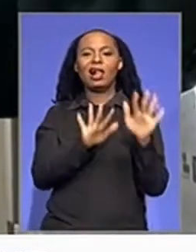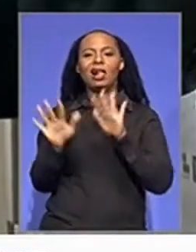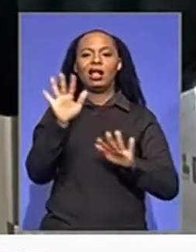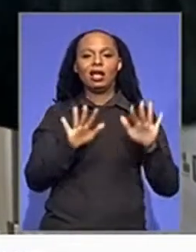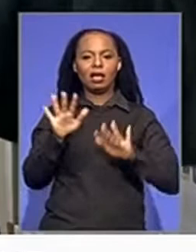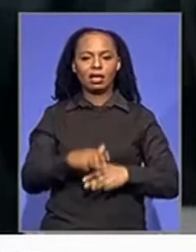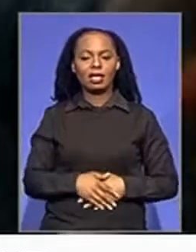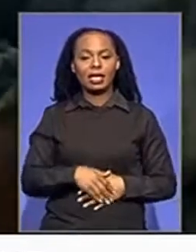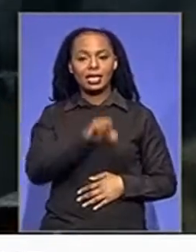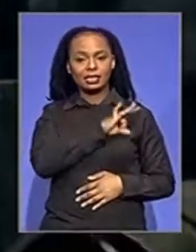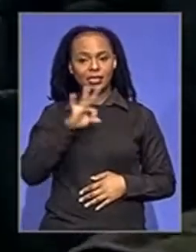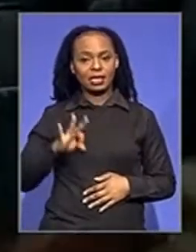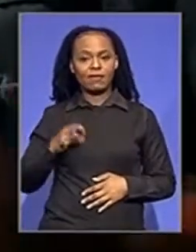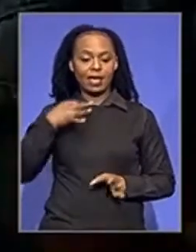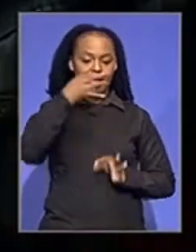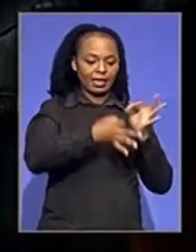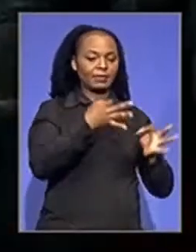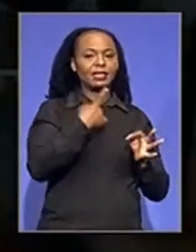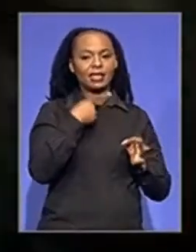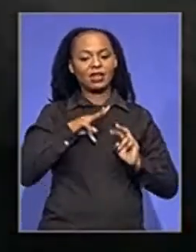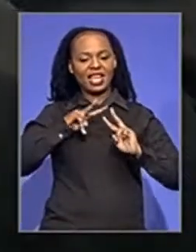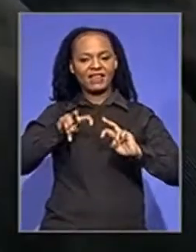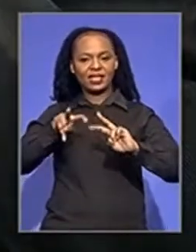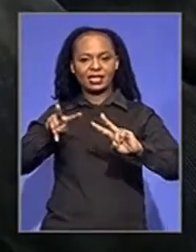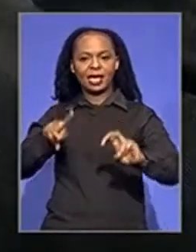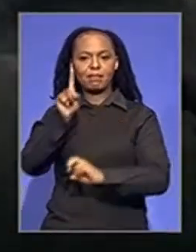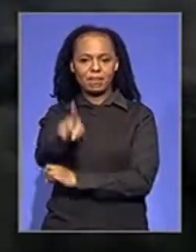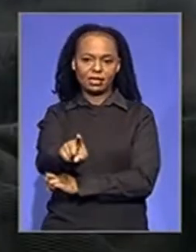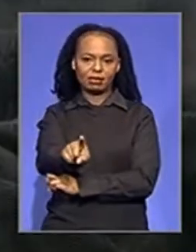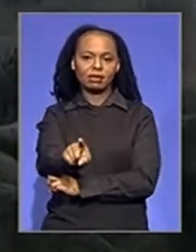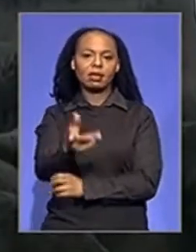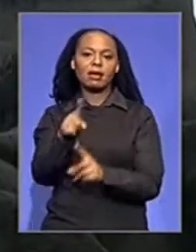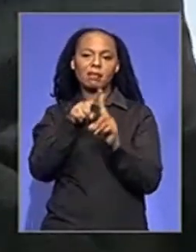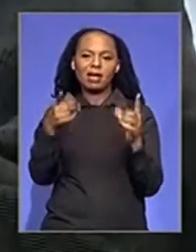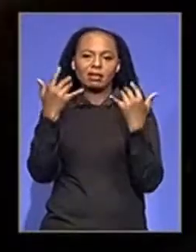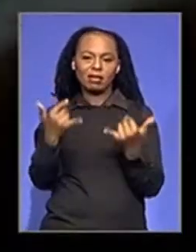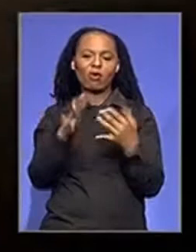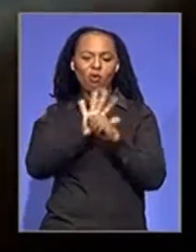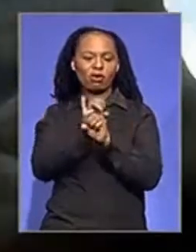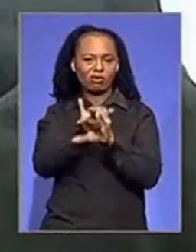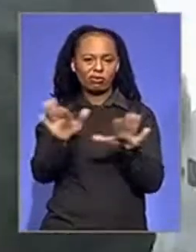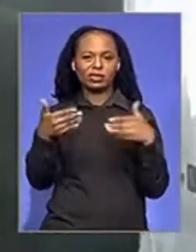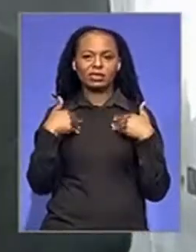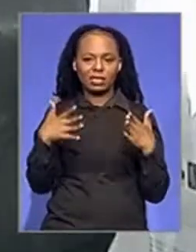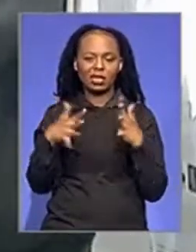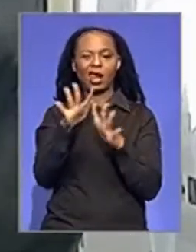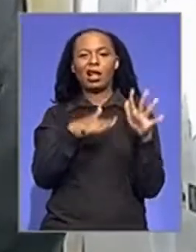tlhalošetša gore dinyakišišo di sa tsene fase kudu ka ge di šitišitšwe ke leuba la